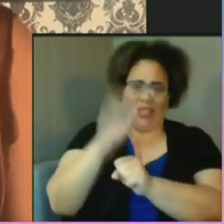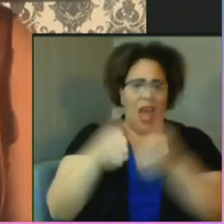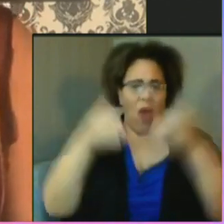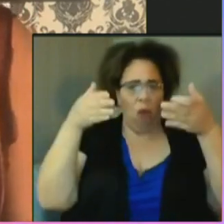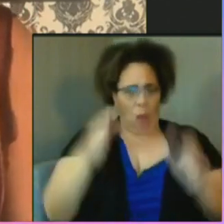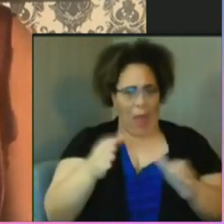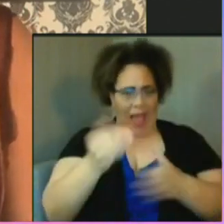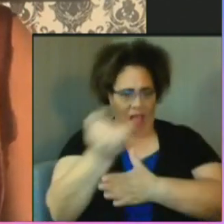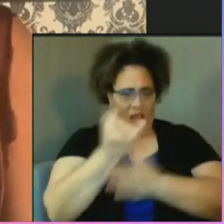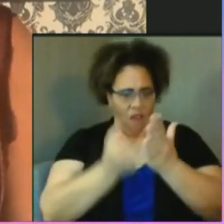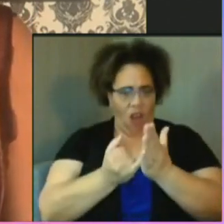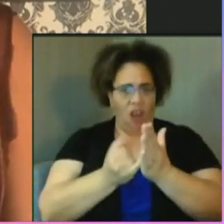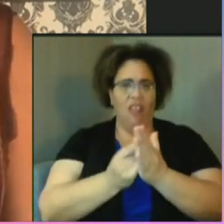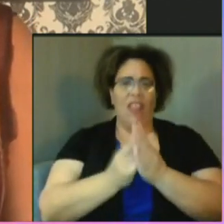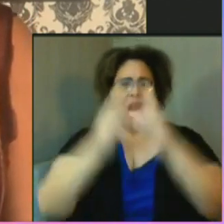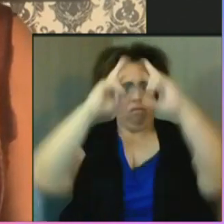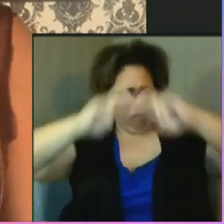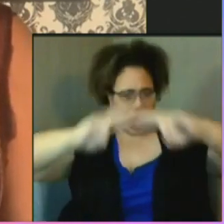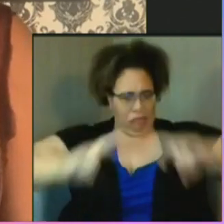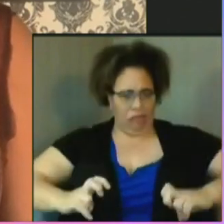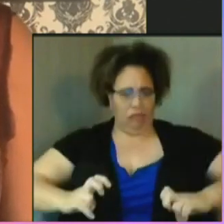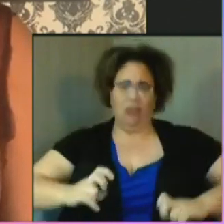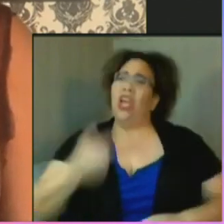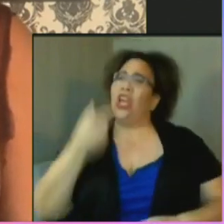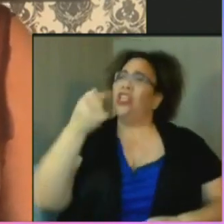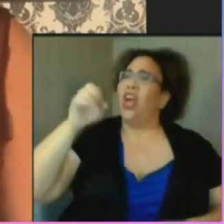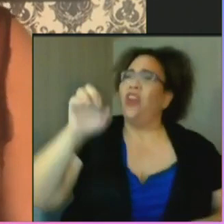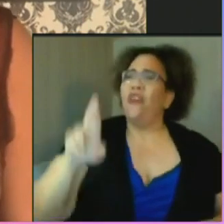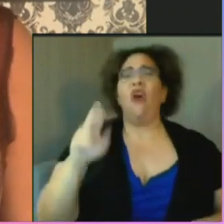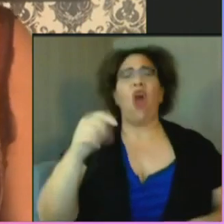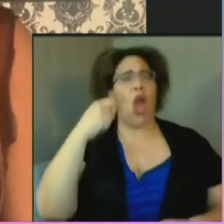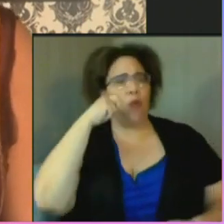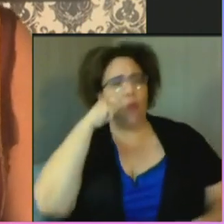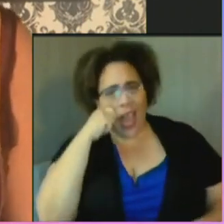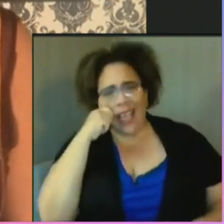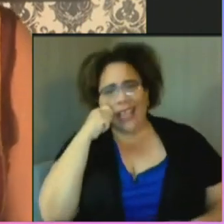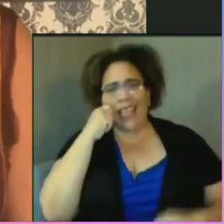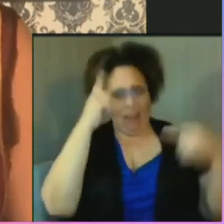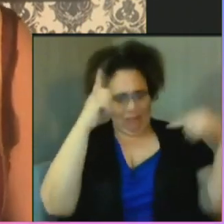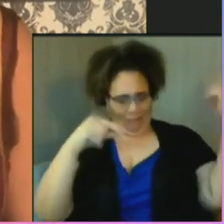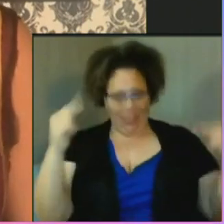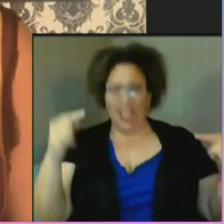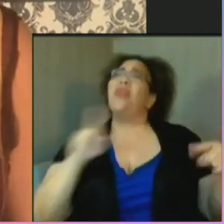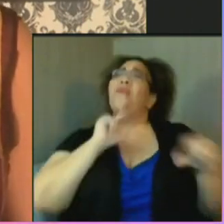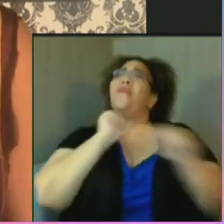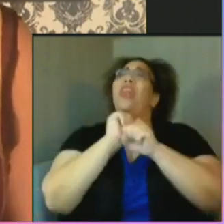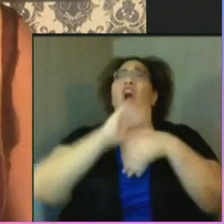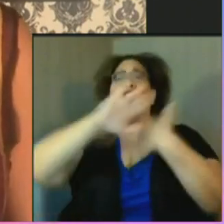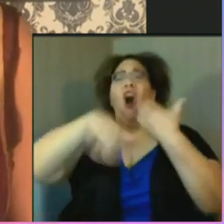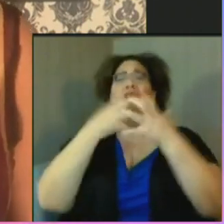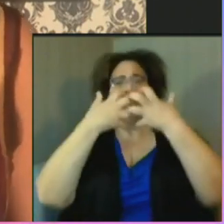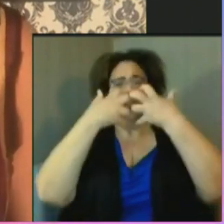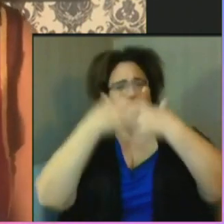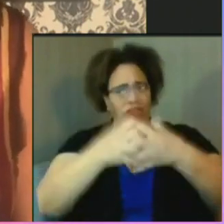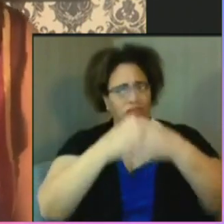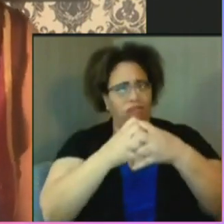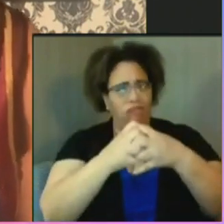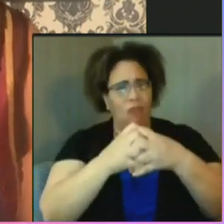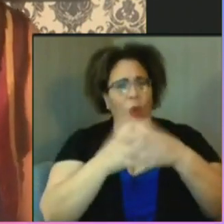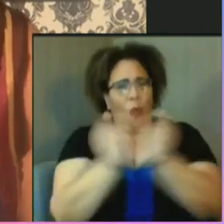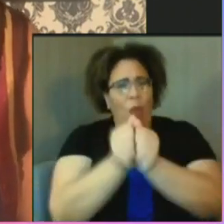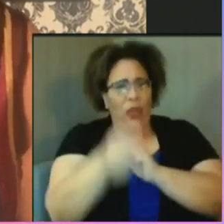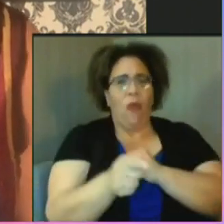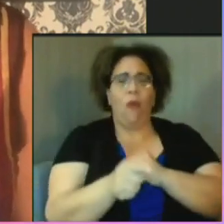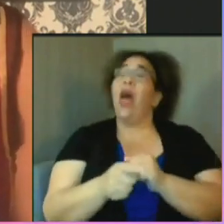things that intersect for you. And I was wondering how you balance those, how you integrate